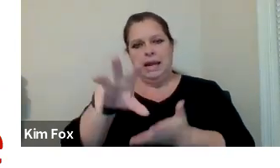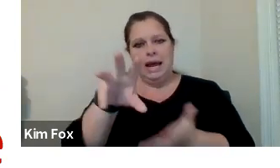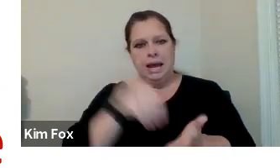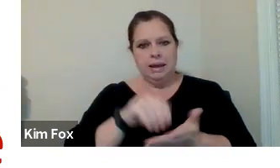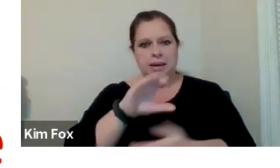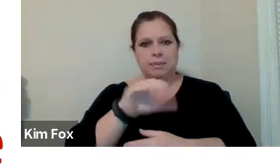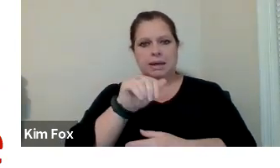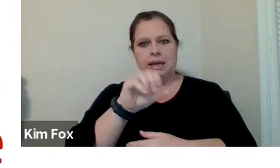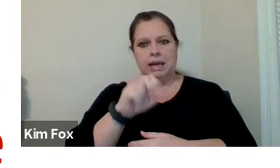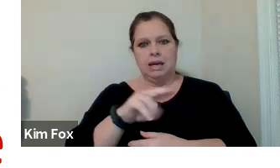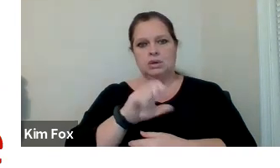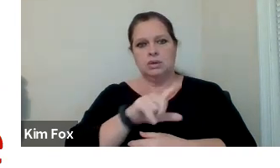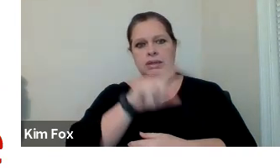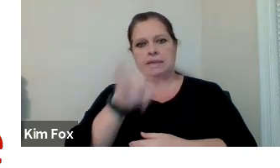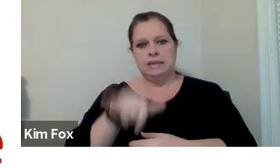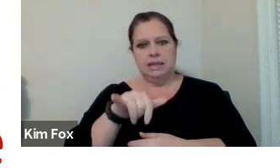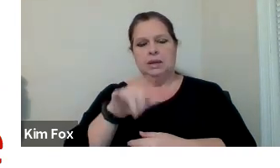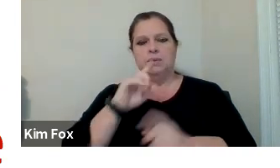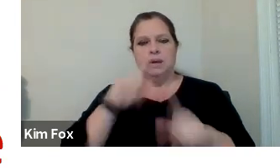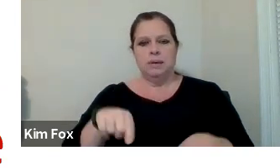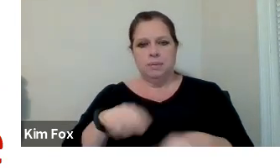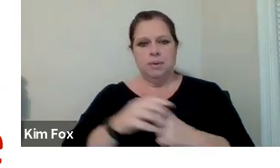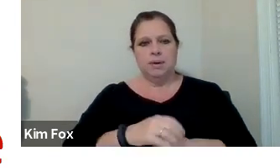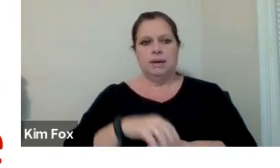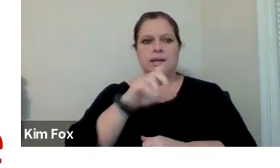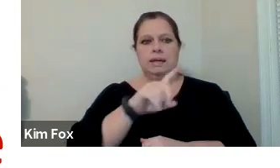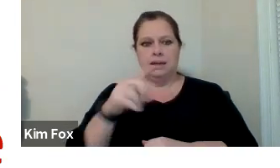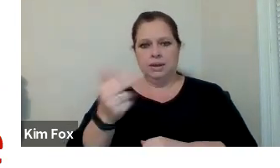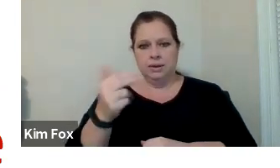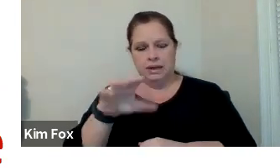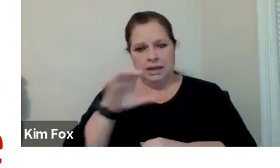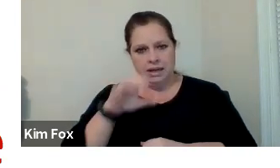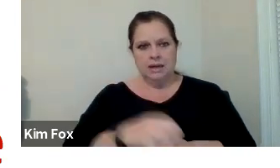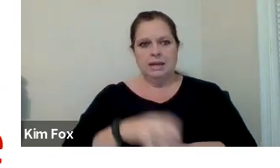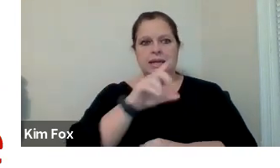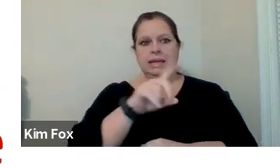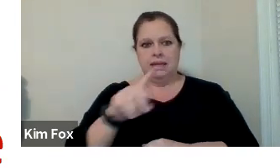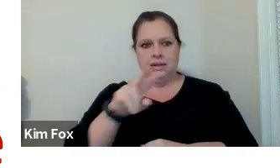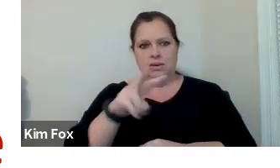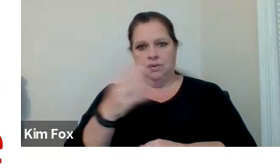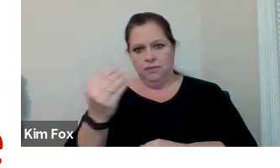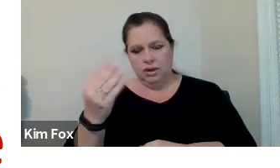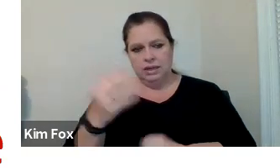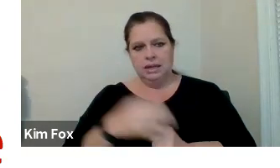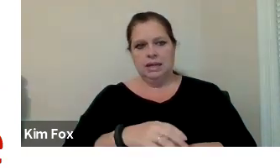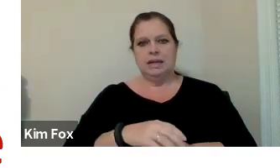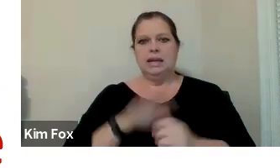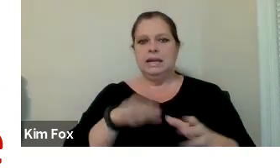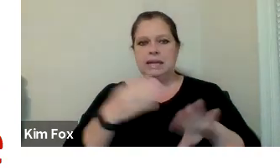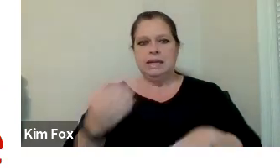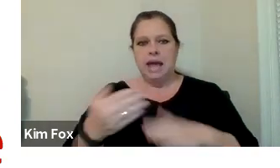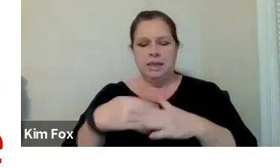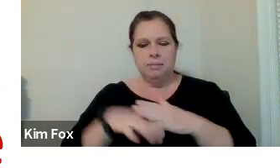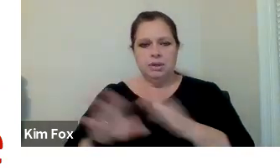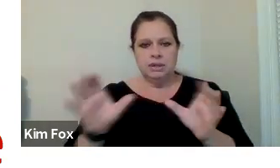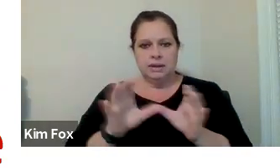casualty report, the DD 1300 or the DD 214, along with death and birth